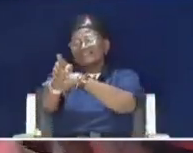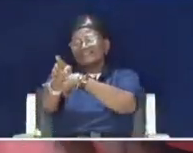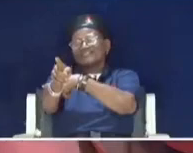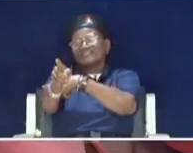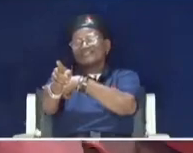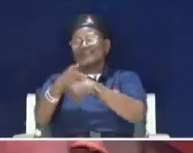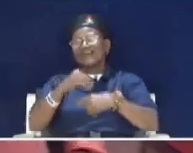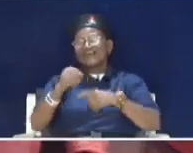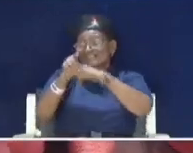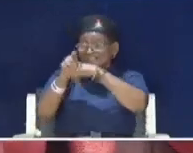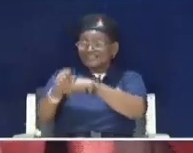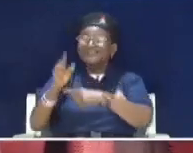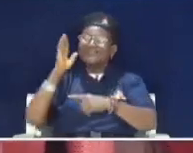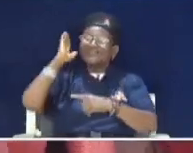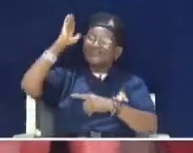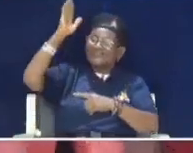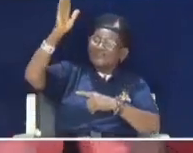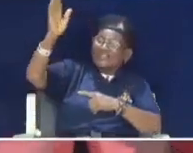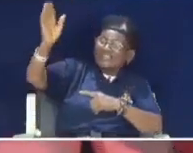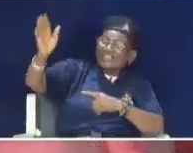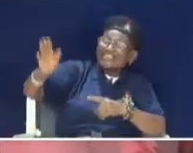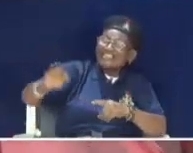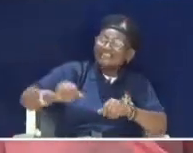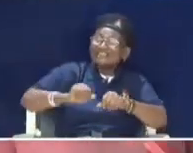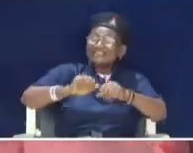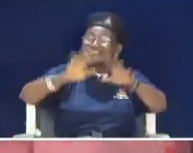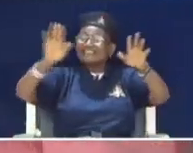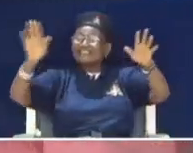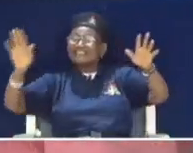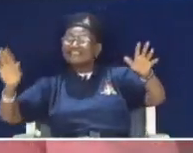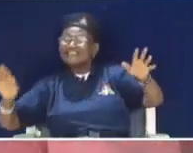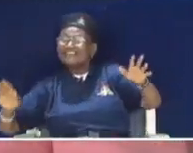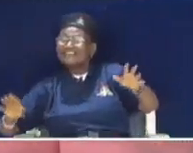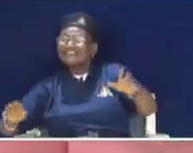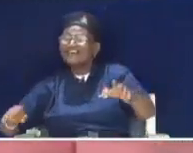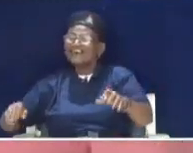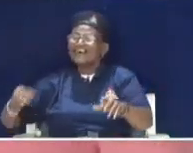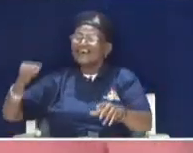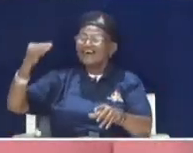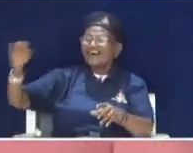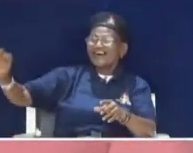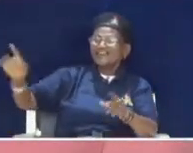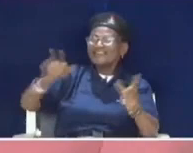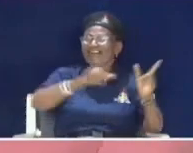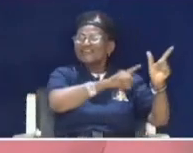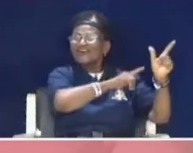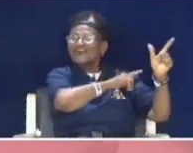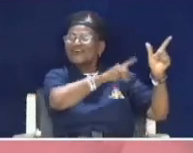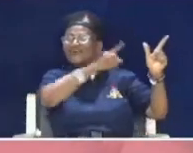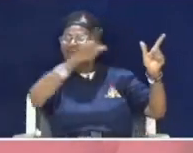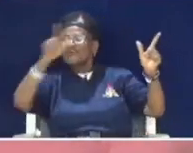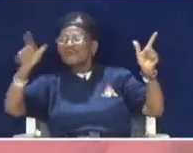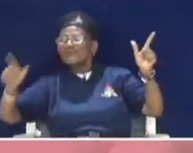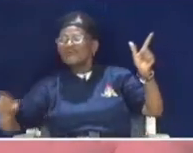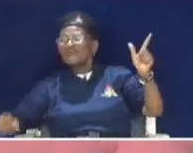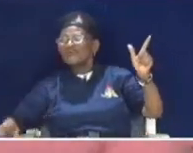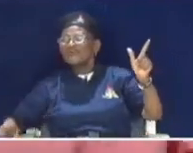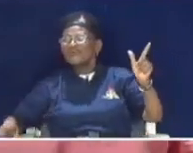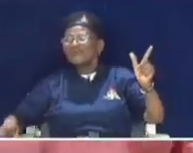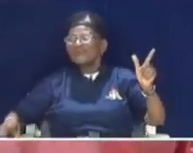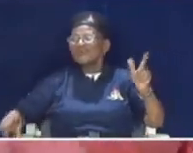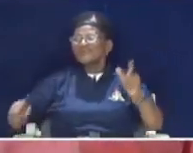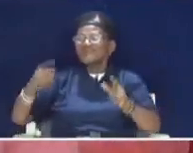And you shall dwell in the house of the Lord